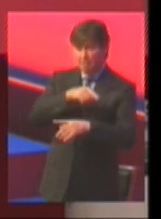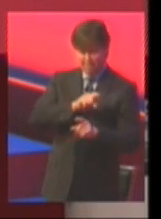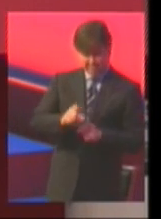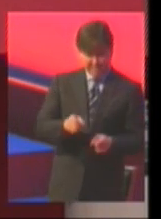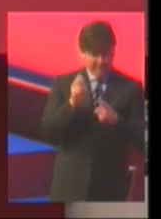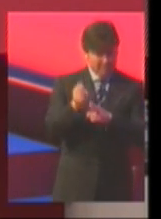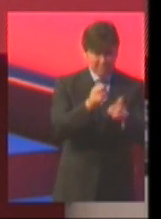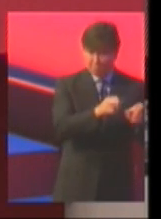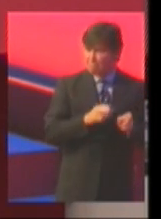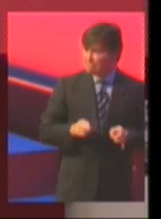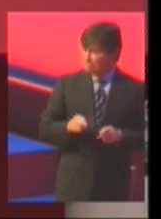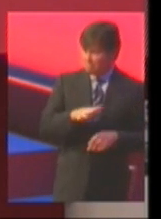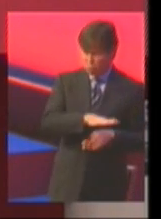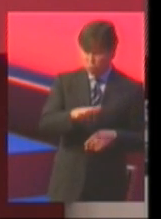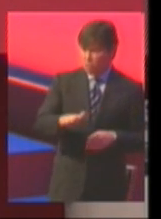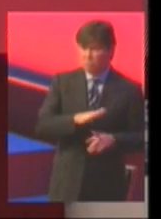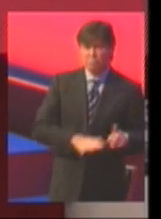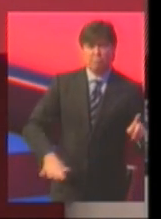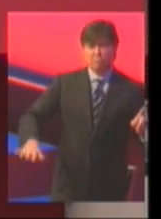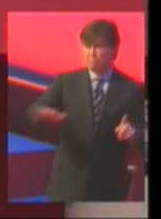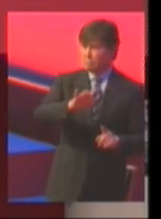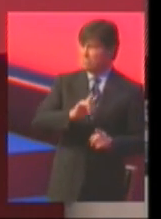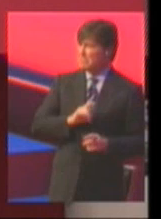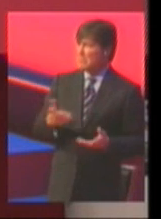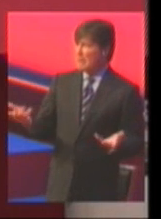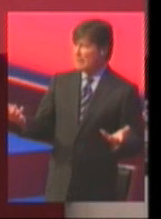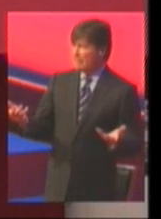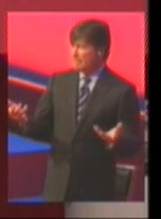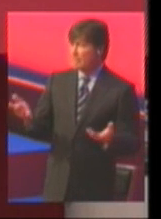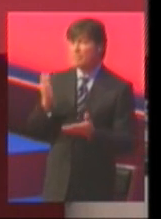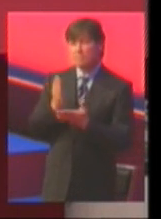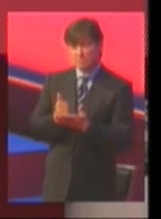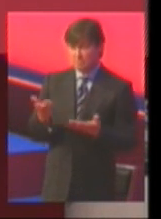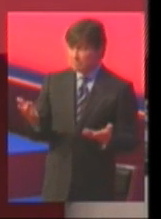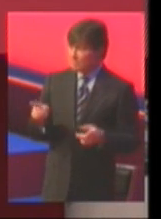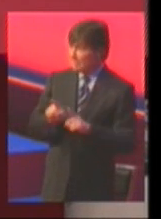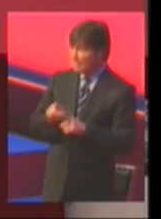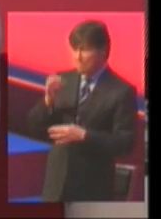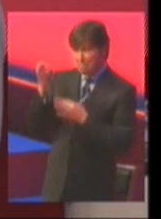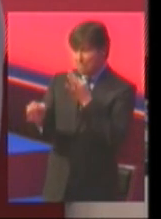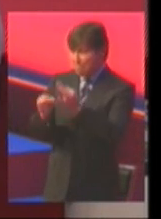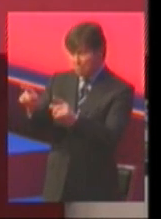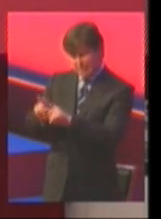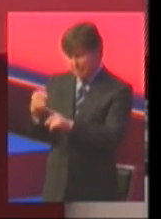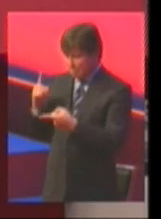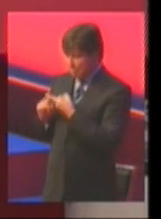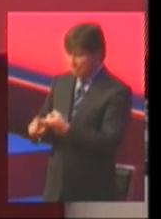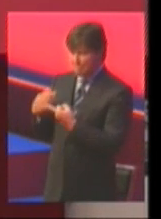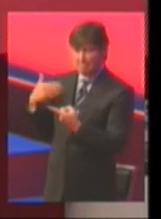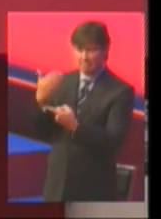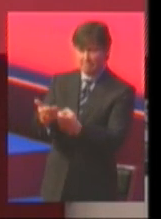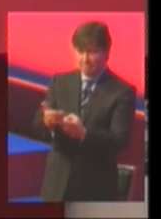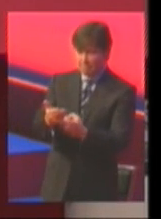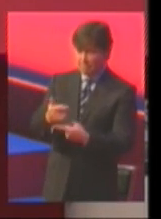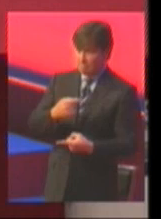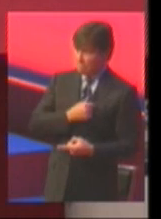children the length and breadth of the country? Conference, the question is the same as it has always been. It is not a